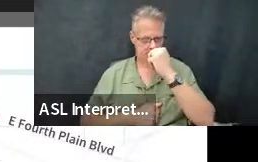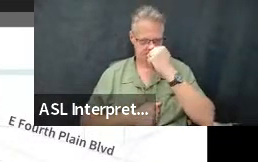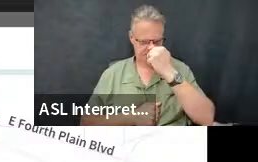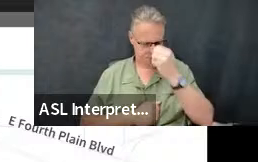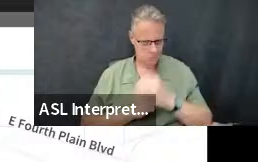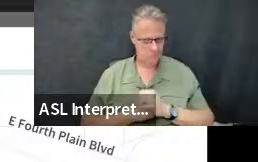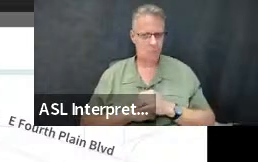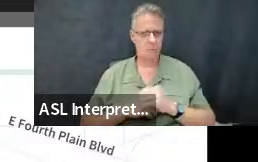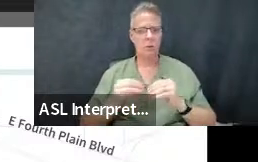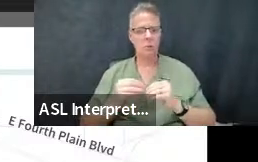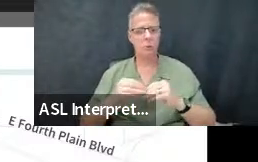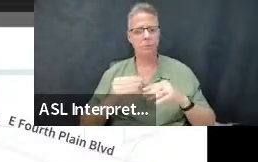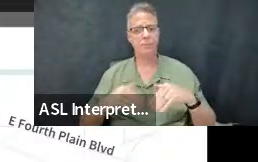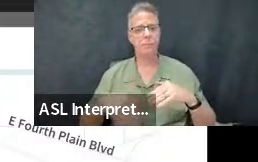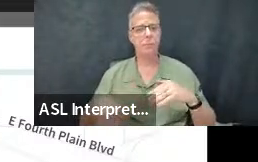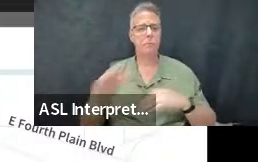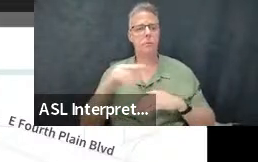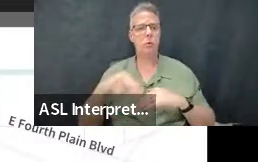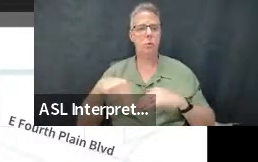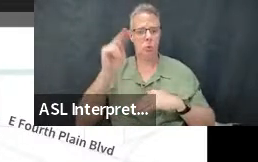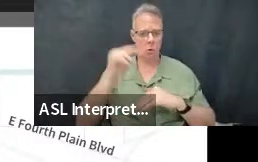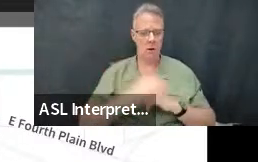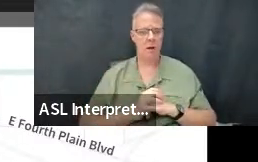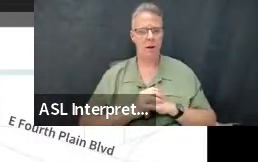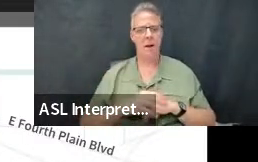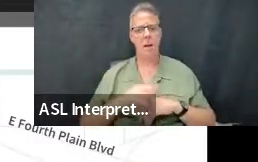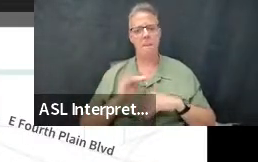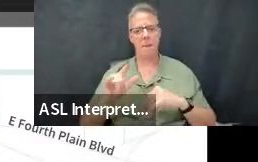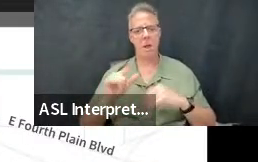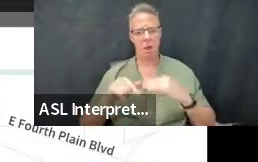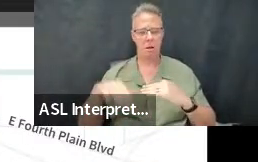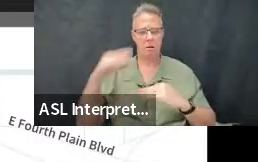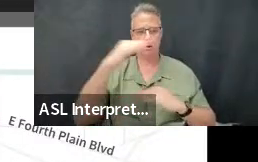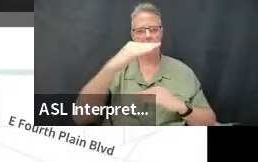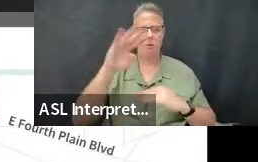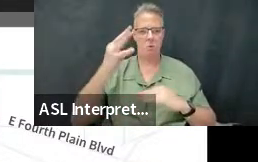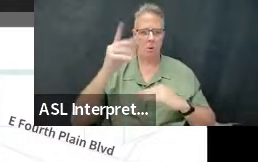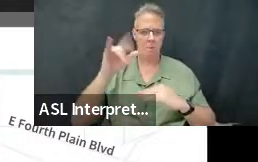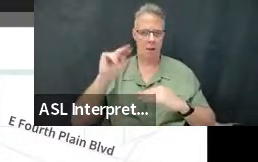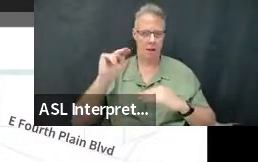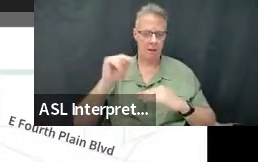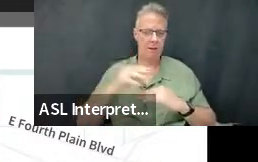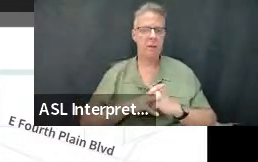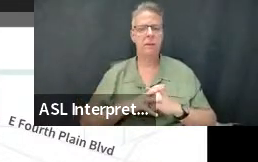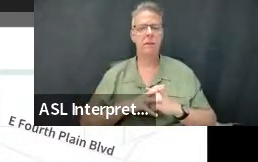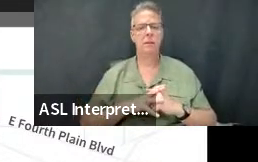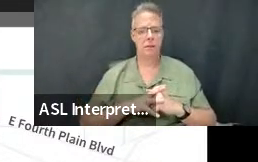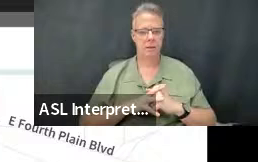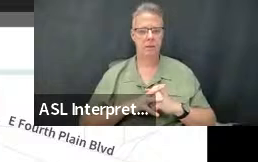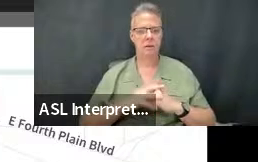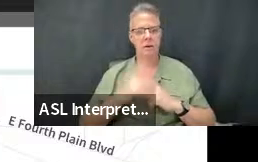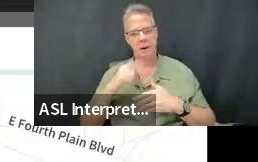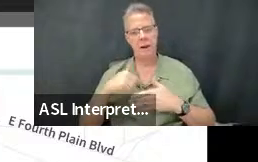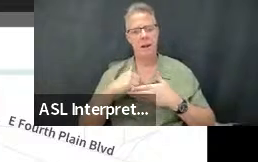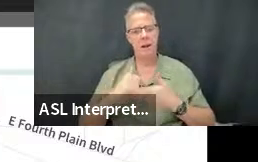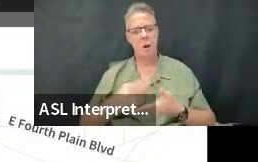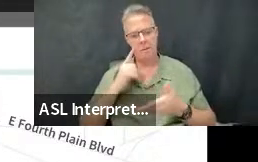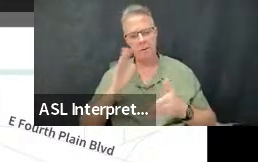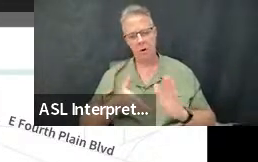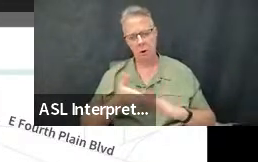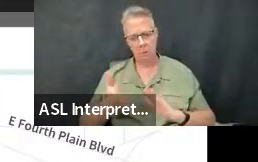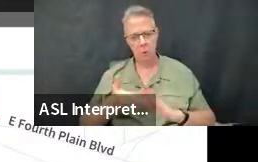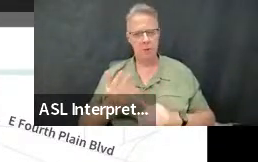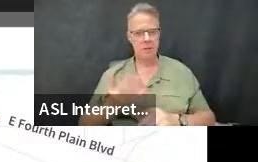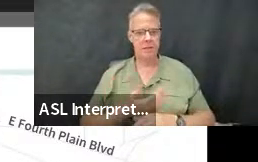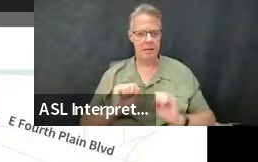Moving north, we have the 2 interchanges, Mill Plain and 4th Plain. Again, to help with operations and safety, there